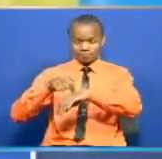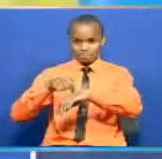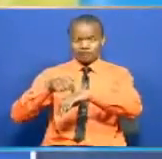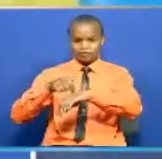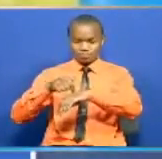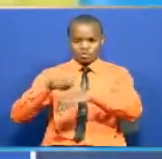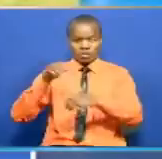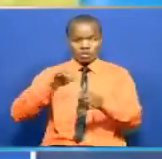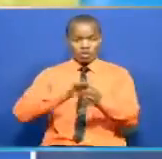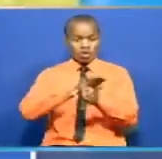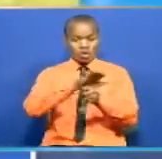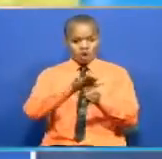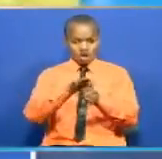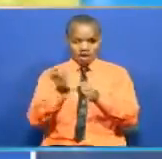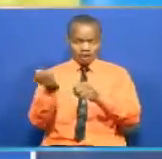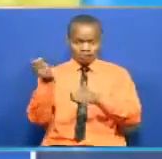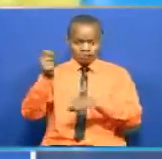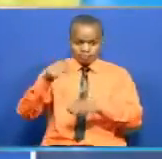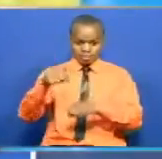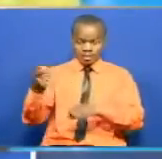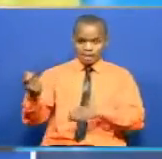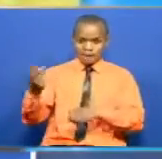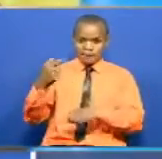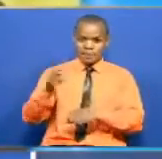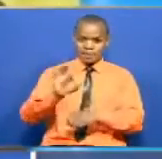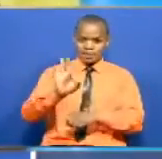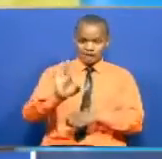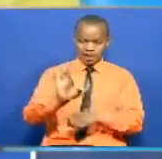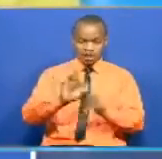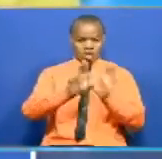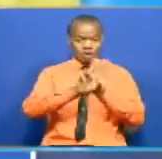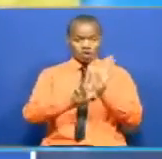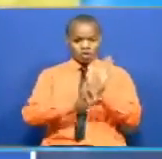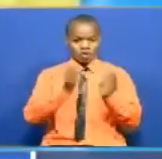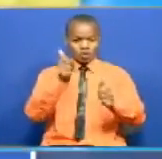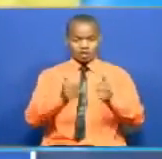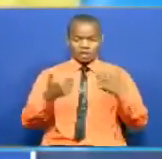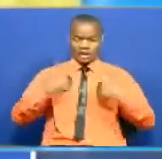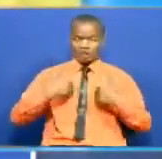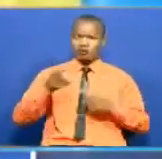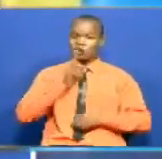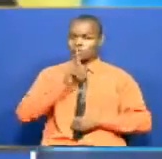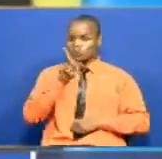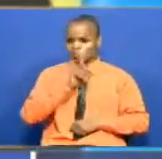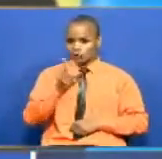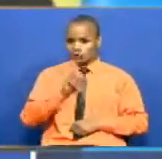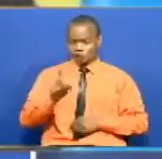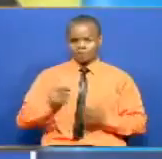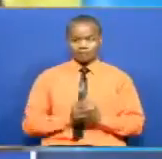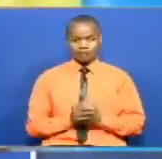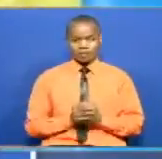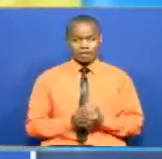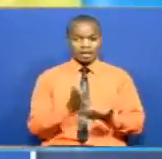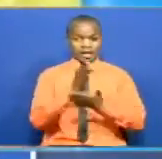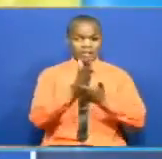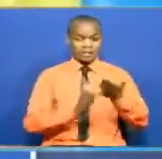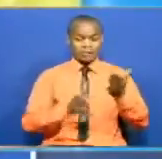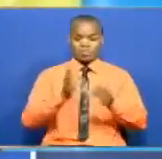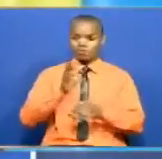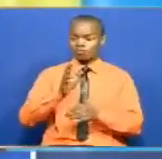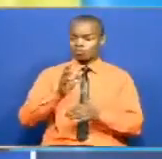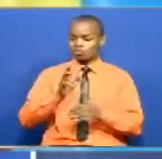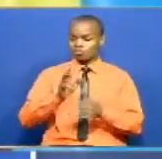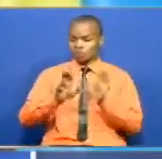pandemic broke out, the cautions that were taken were extreme to some extent. And therefore, some of the measures were also